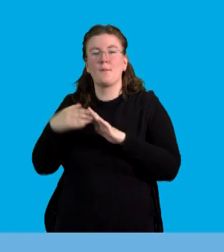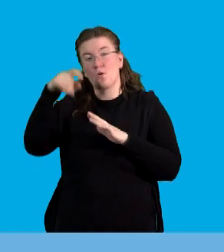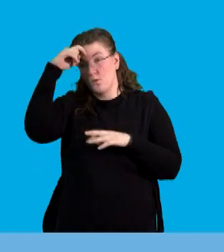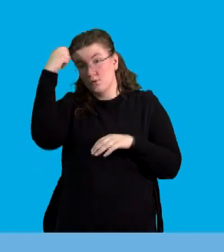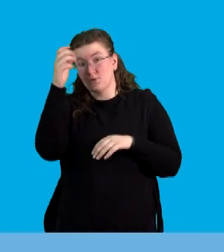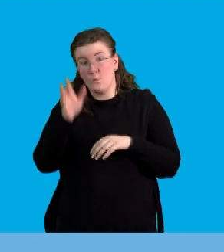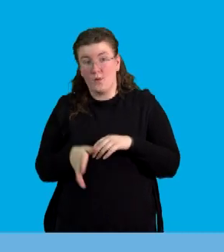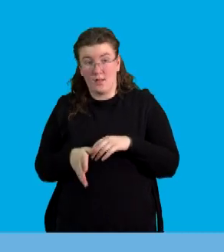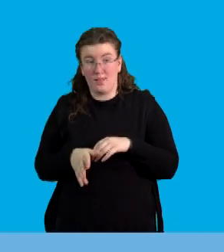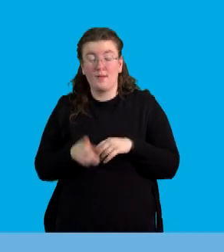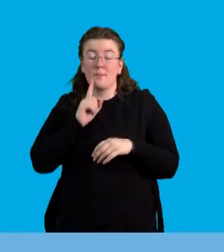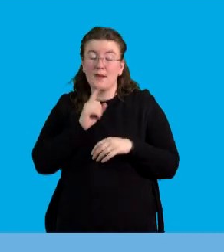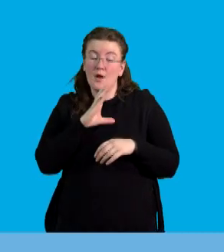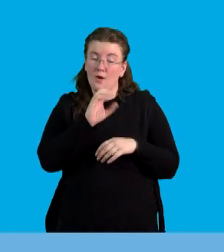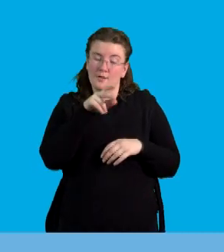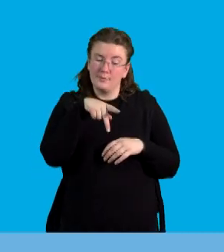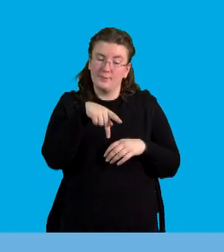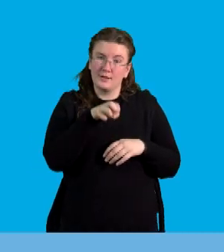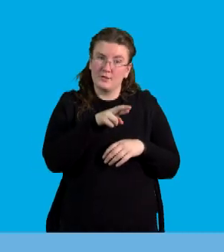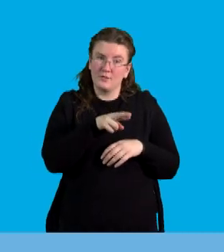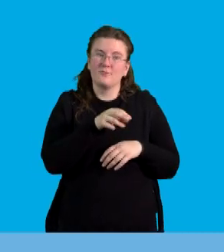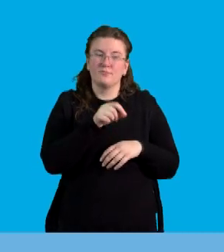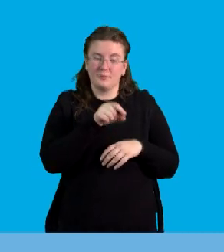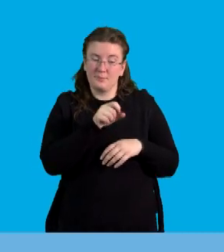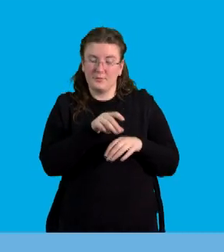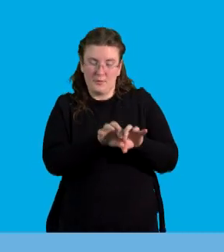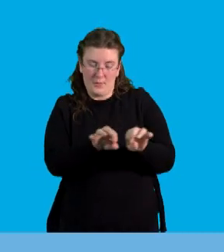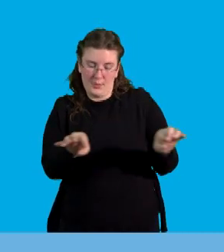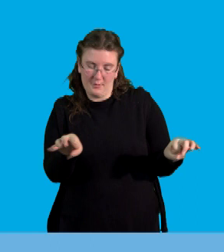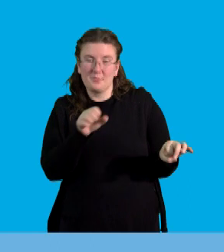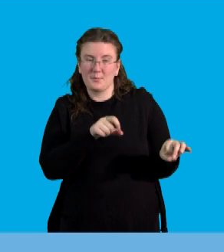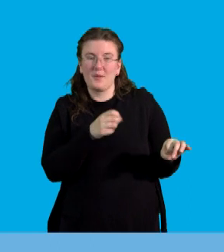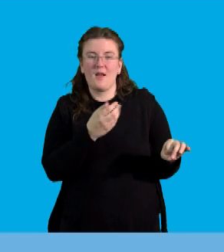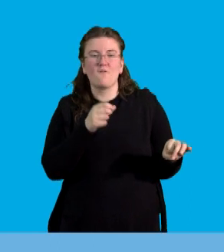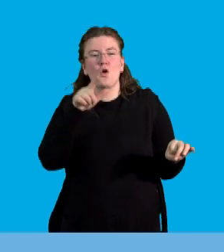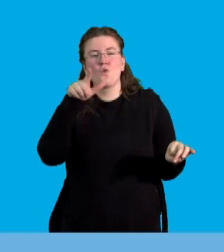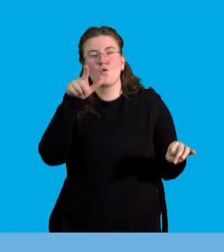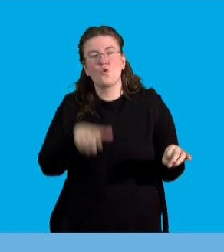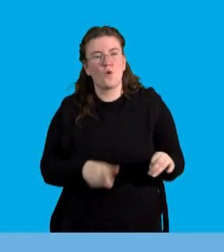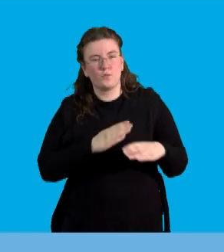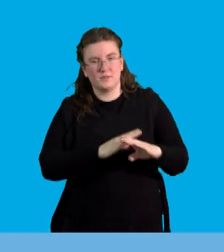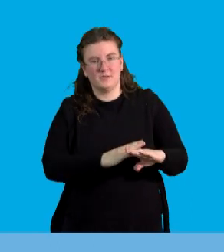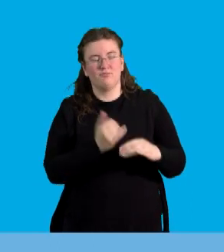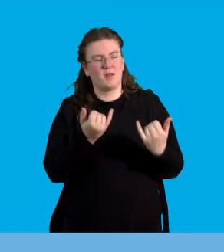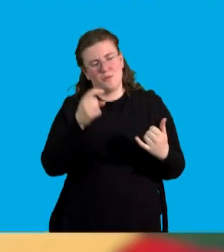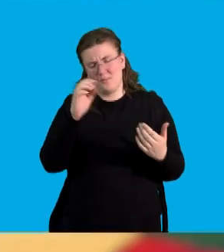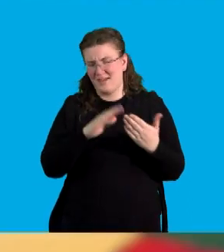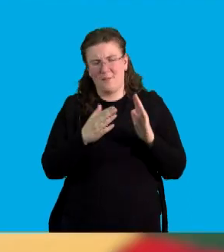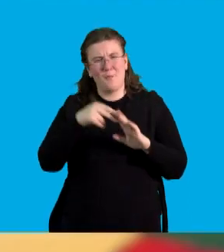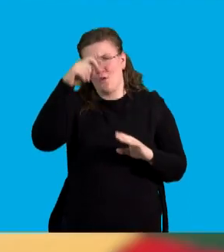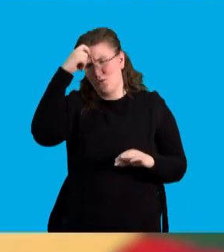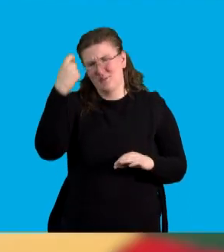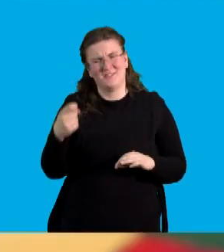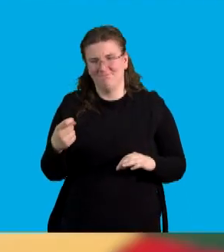because copper wire has a low resistance, now the heating up of that particular conductor is going to be